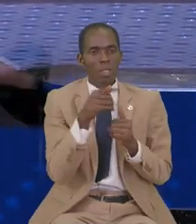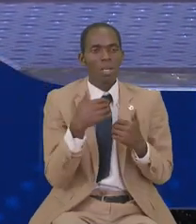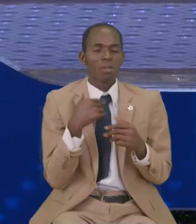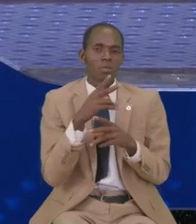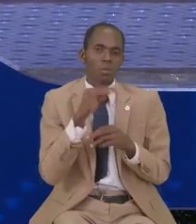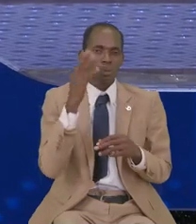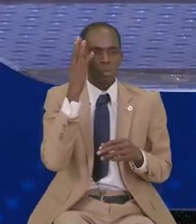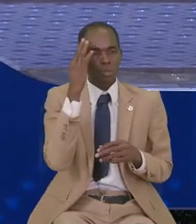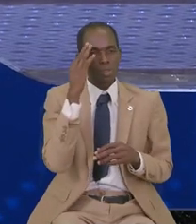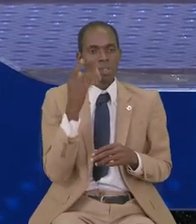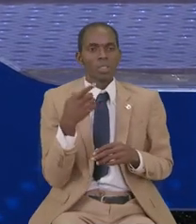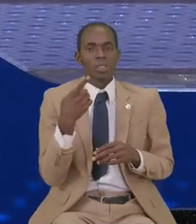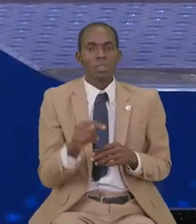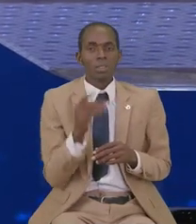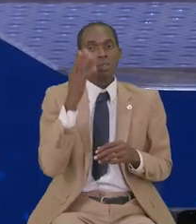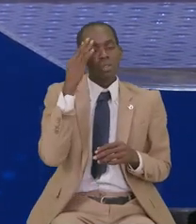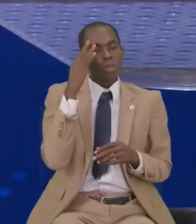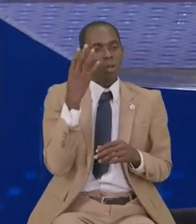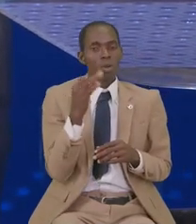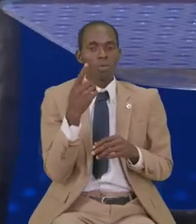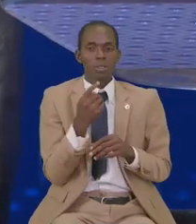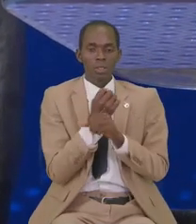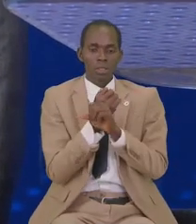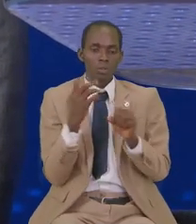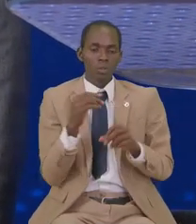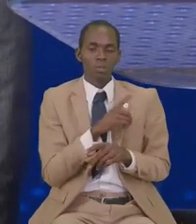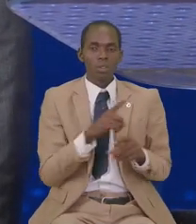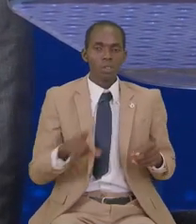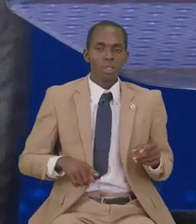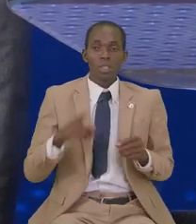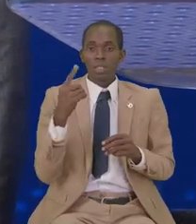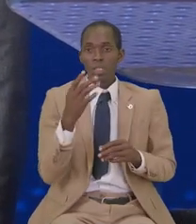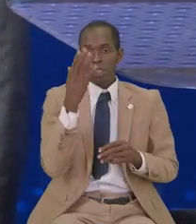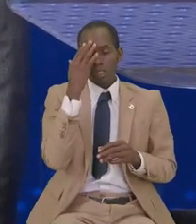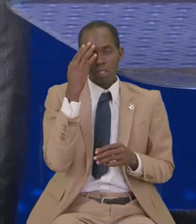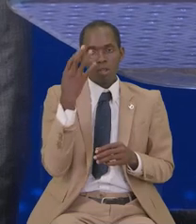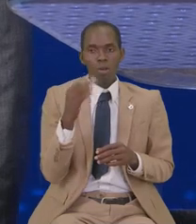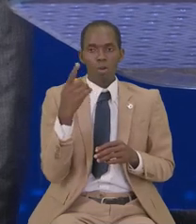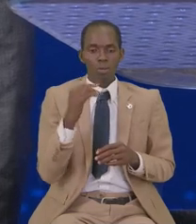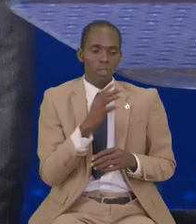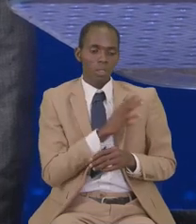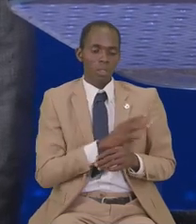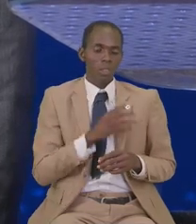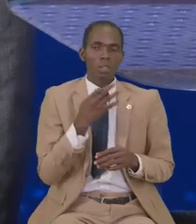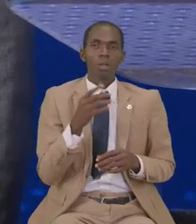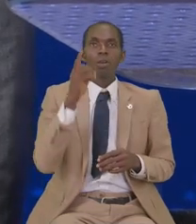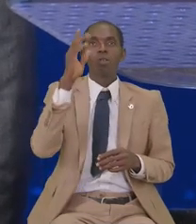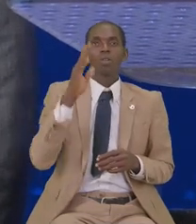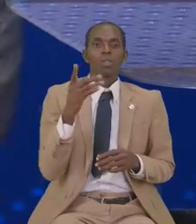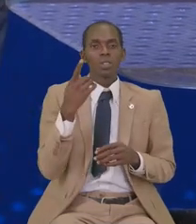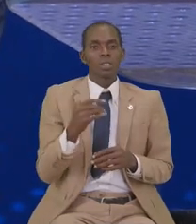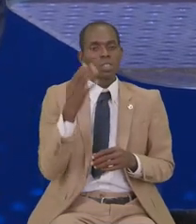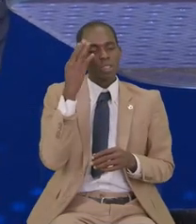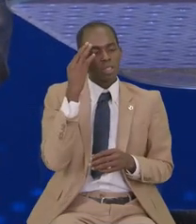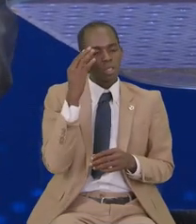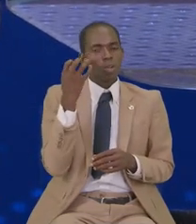knowledge. The knowledge of the salvation of the Lord, the knowledge of the character of God, the knowledge